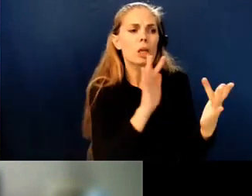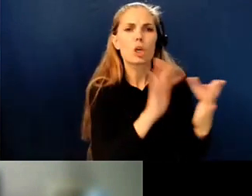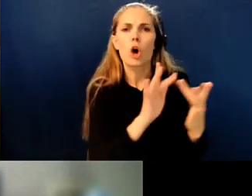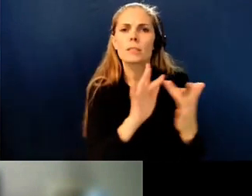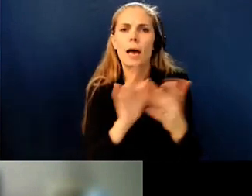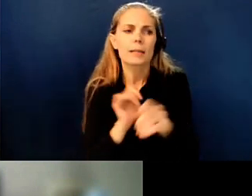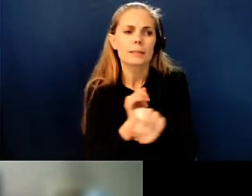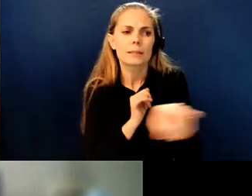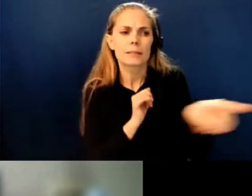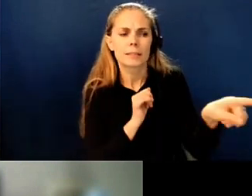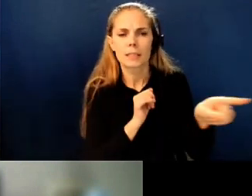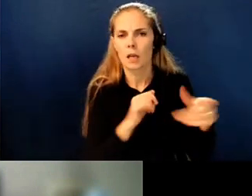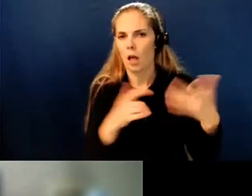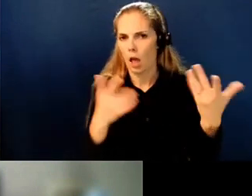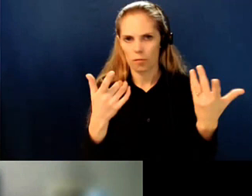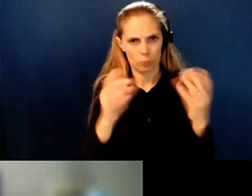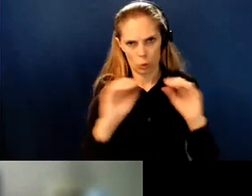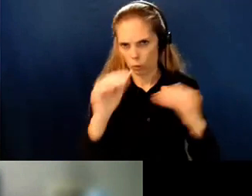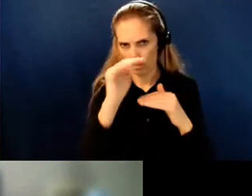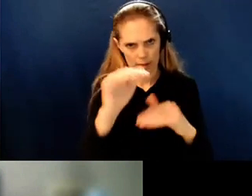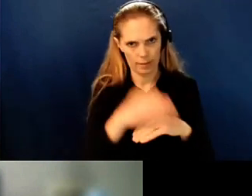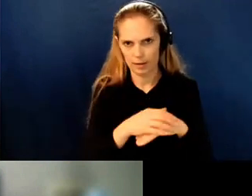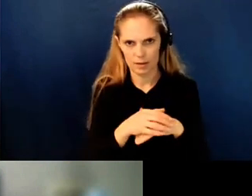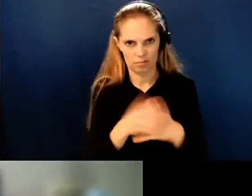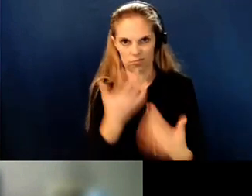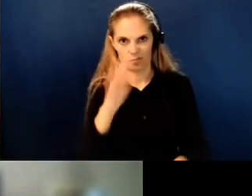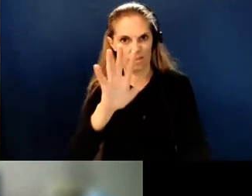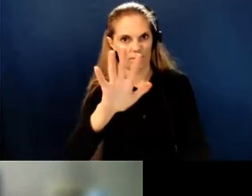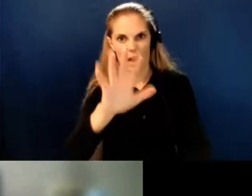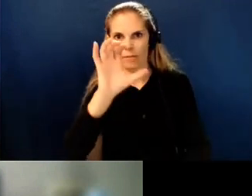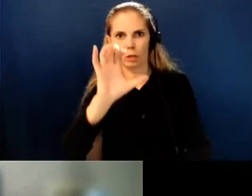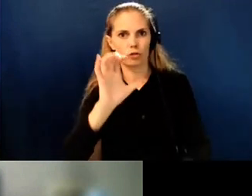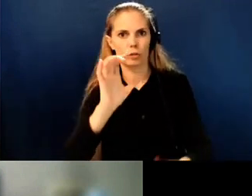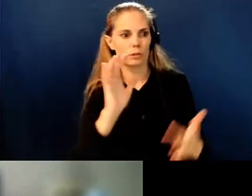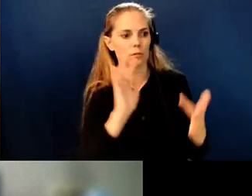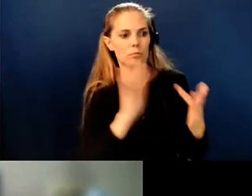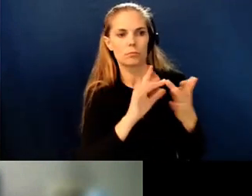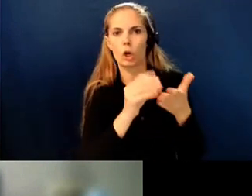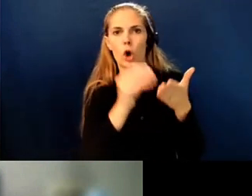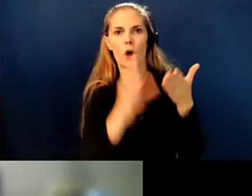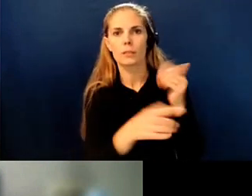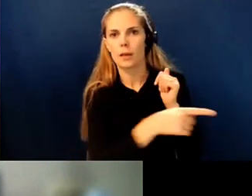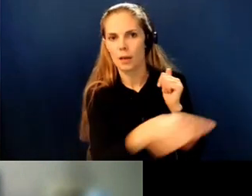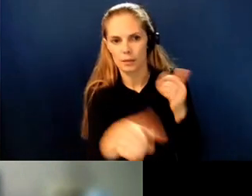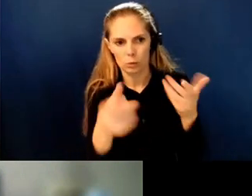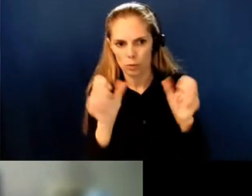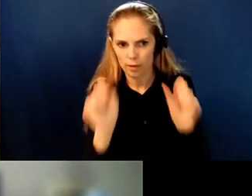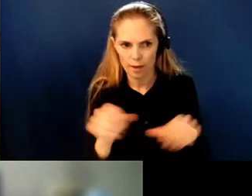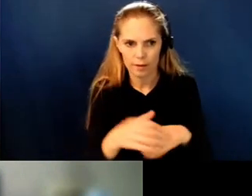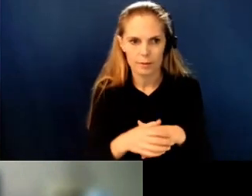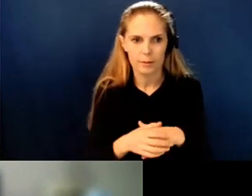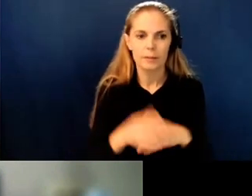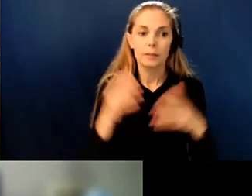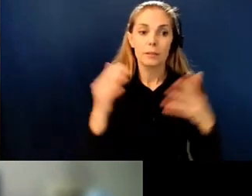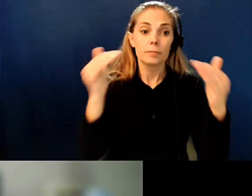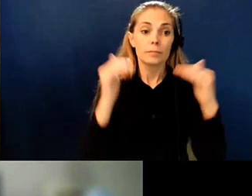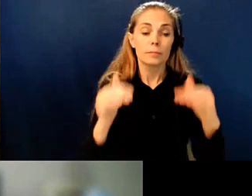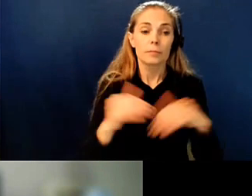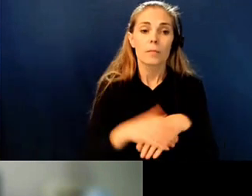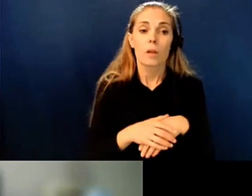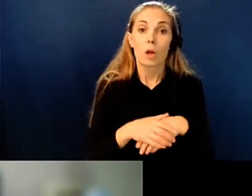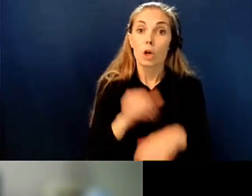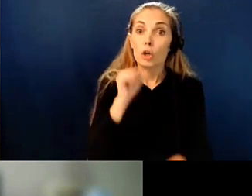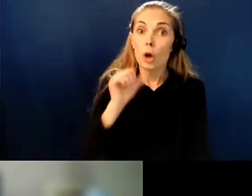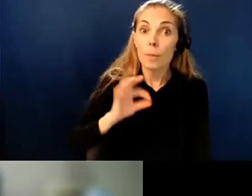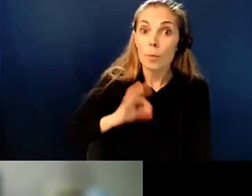matter. There's a 10% nonprofit discount. There's no setup or cancellation fees or any other fees for that matter.